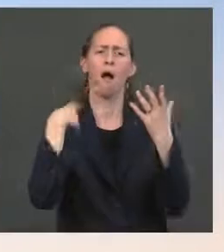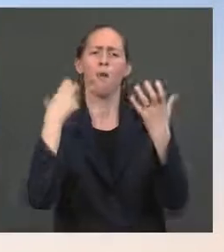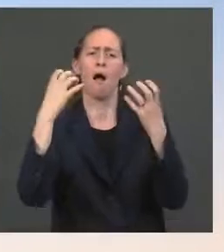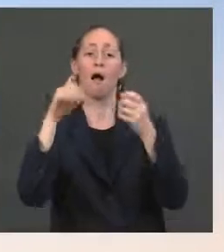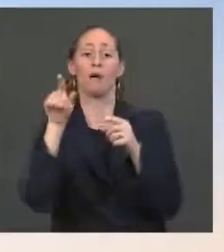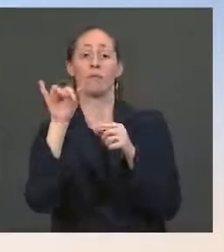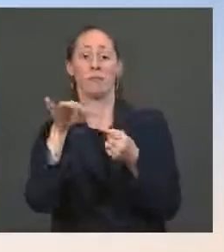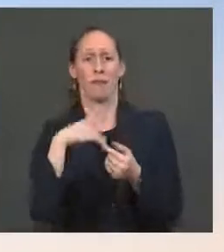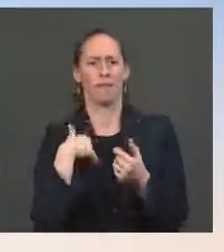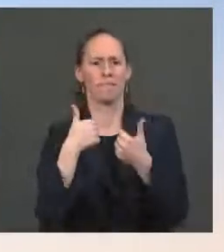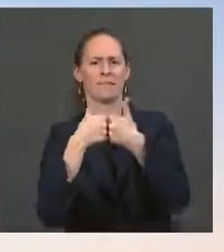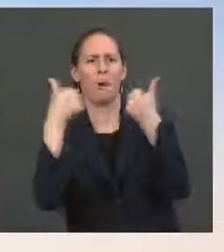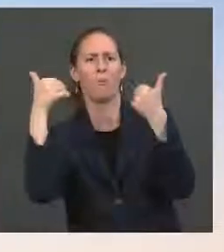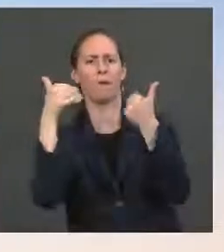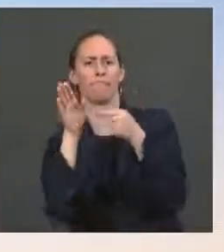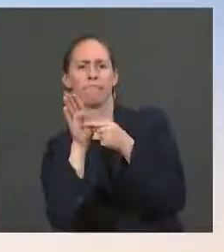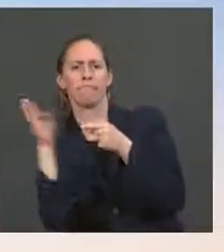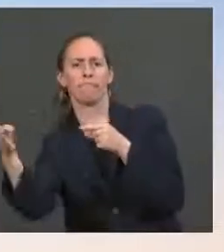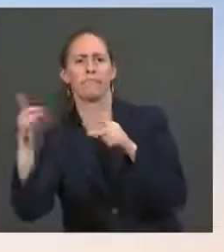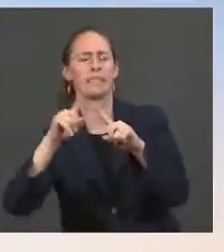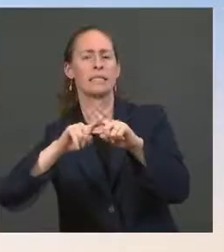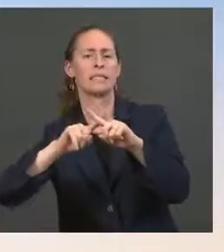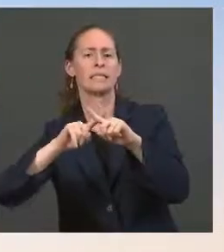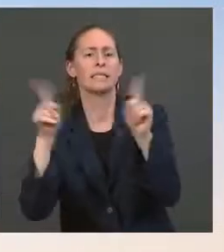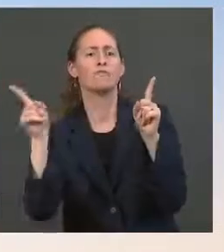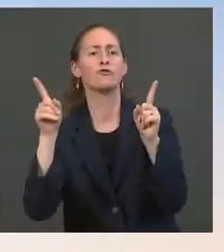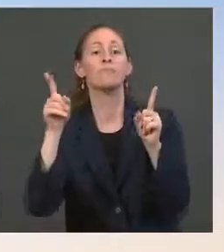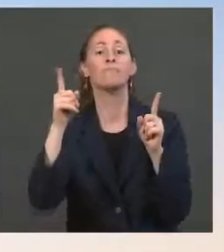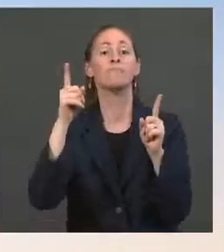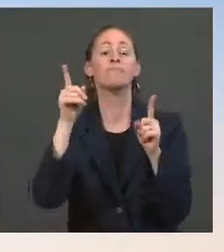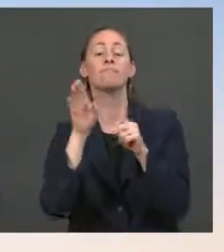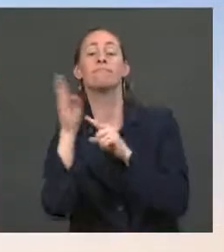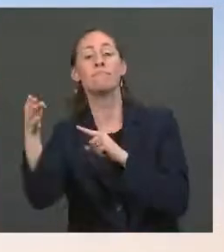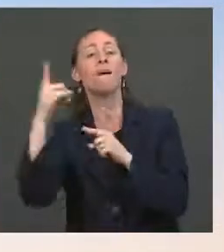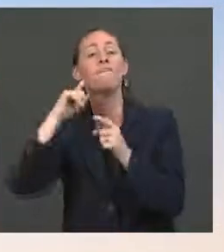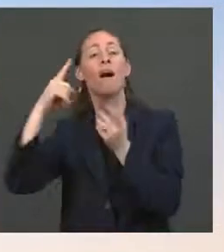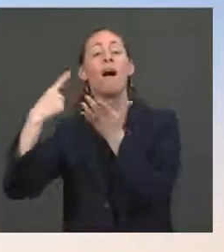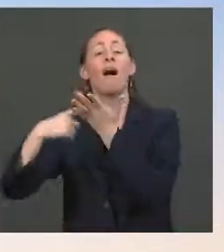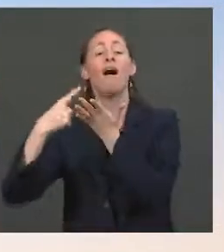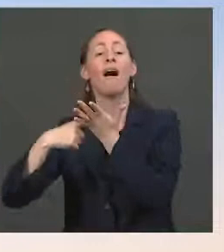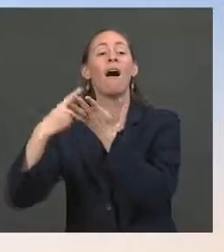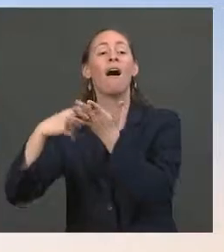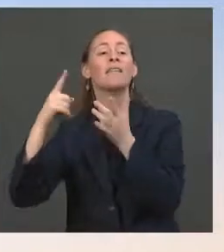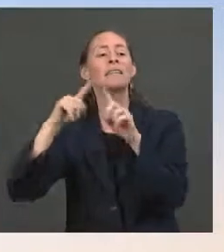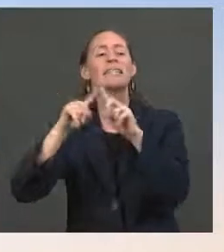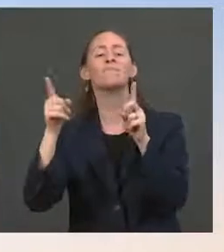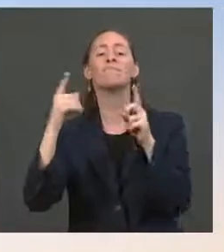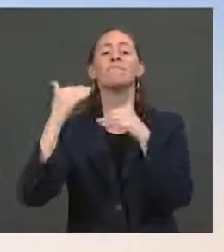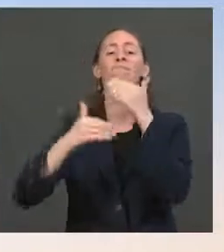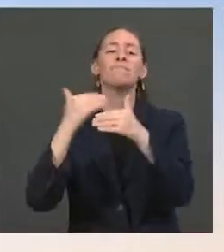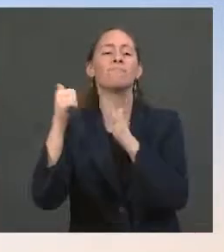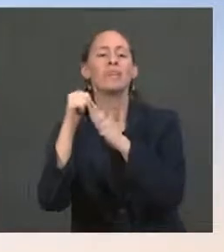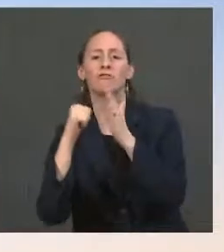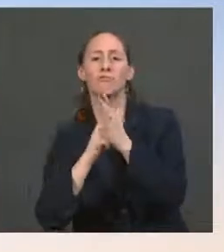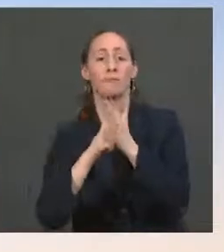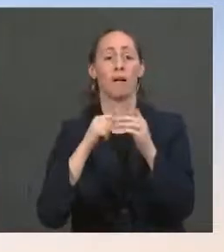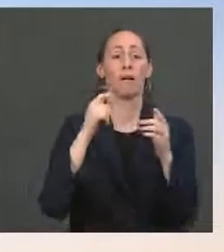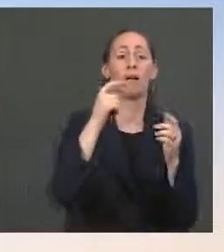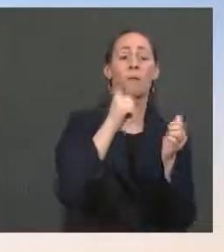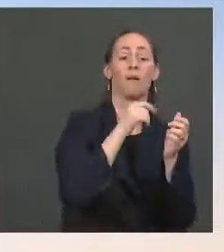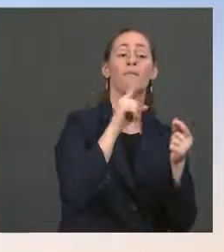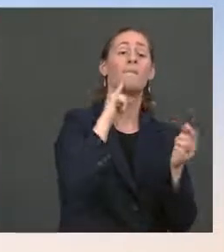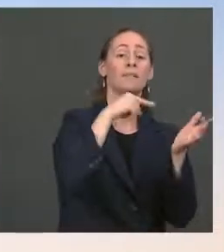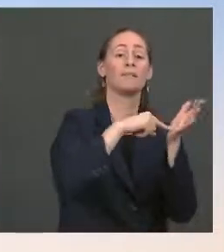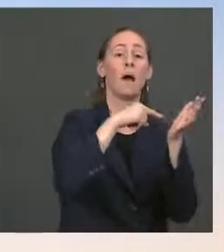not the same as the reconciliation package we've been debating and talking about, which, by the way, we've been working on for months now, as you know.